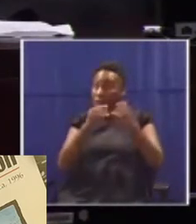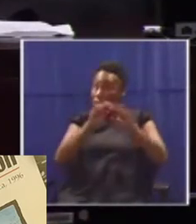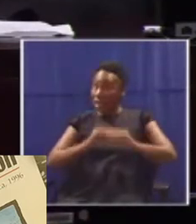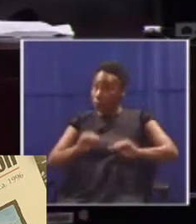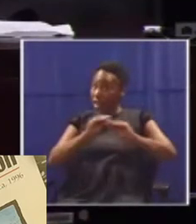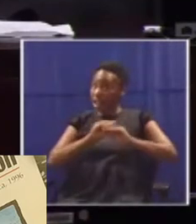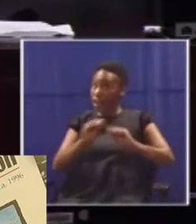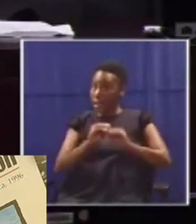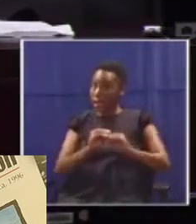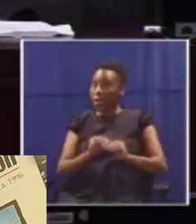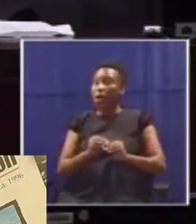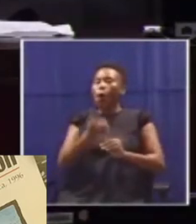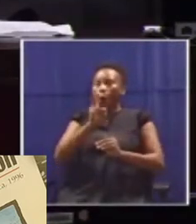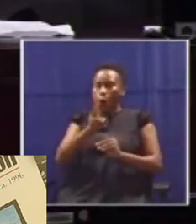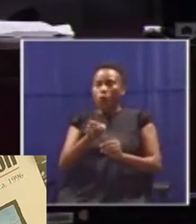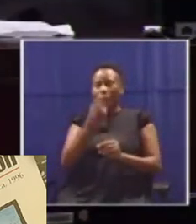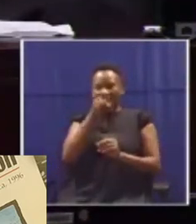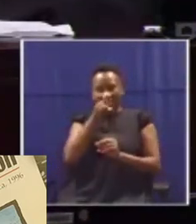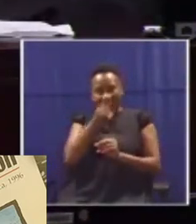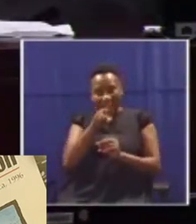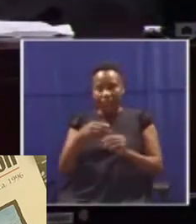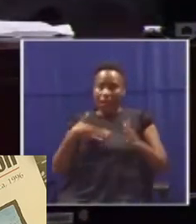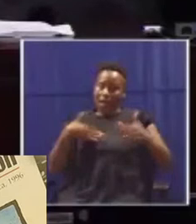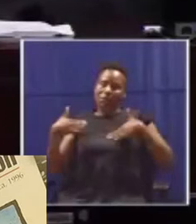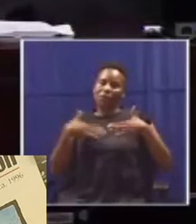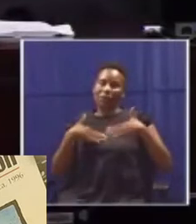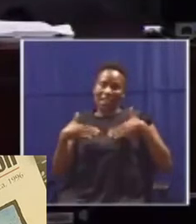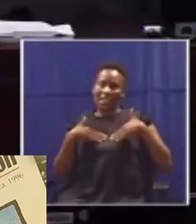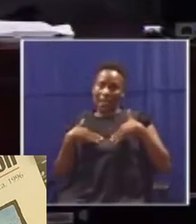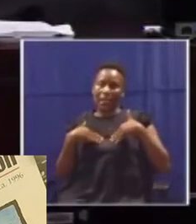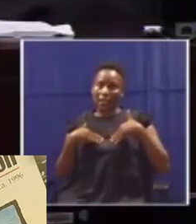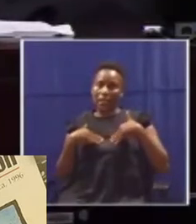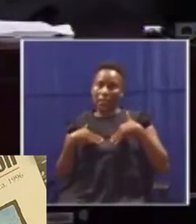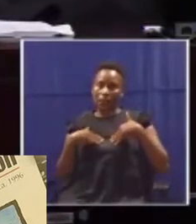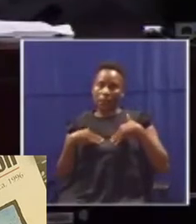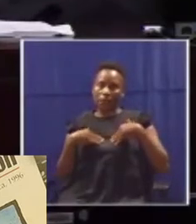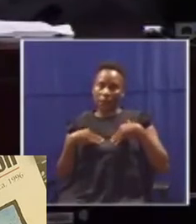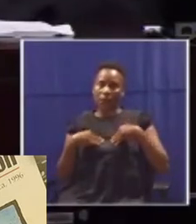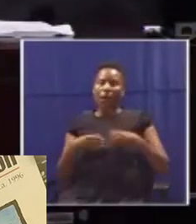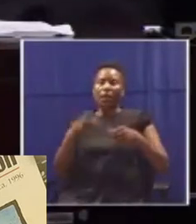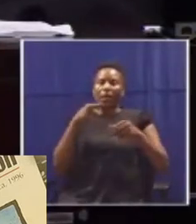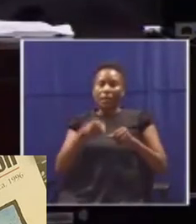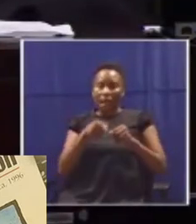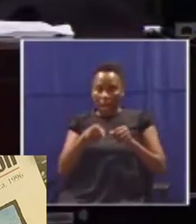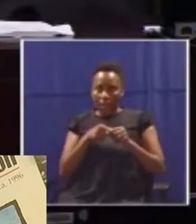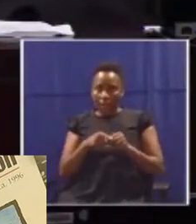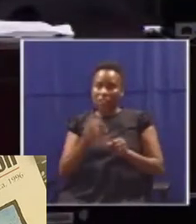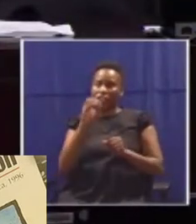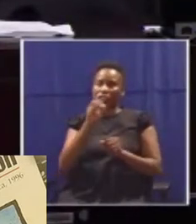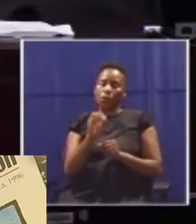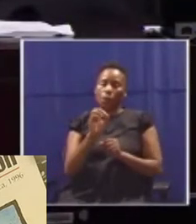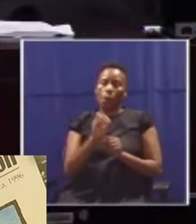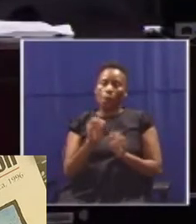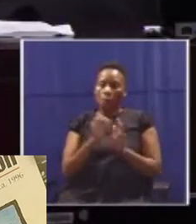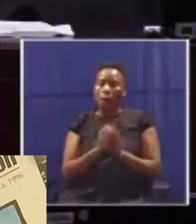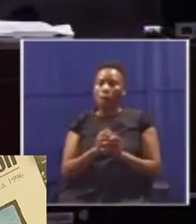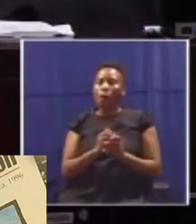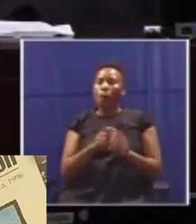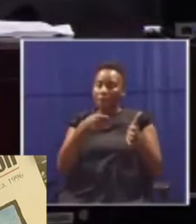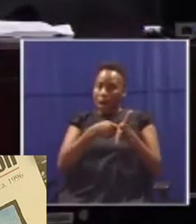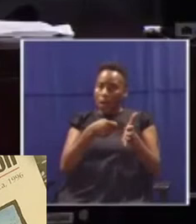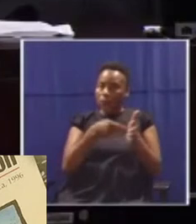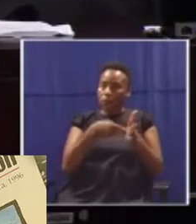Education. It is also this administration that proudly delivered on zero rating VAT on sanitary